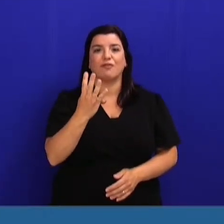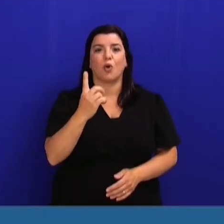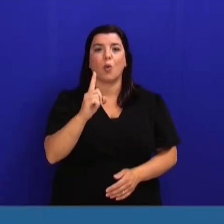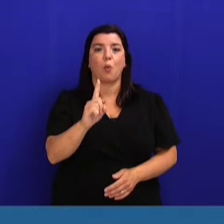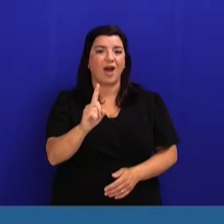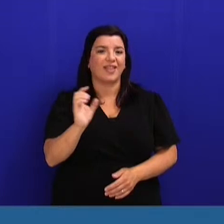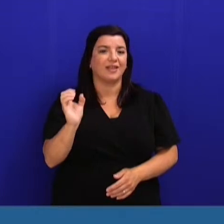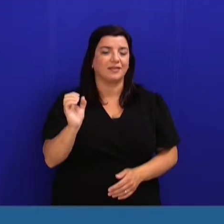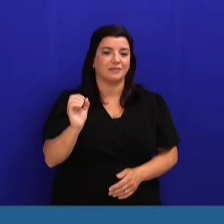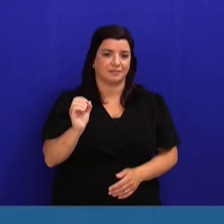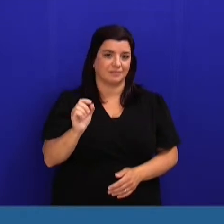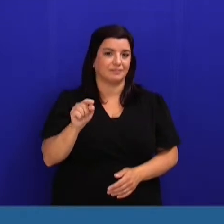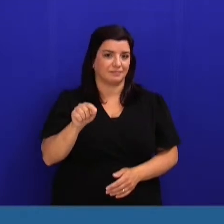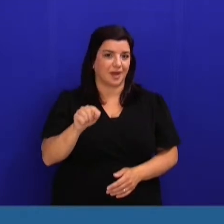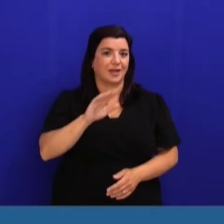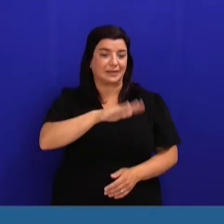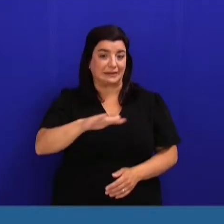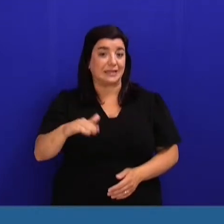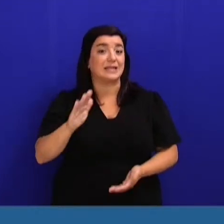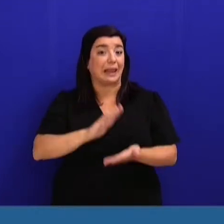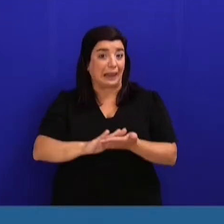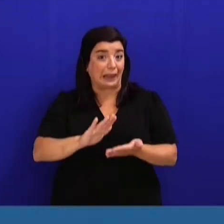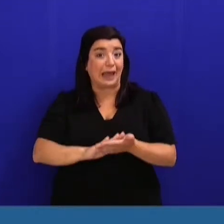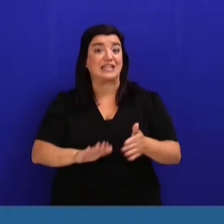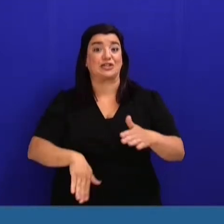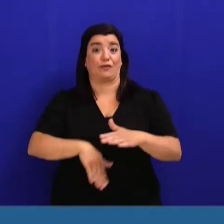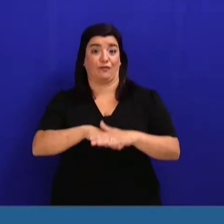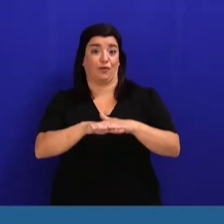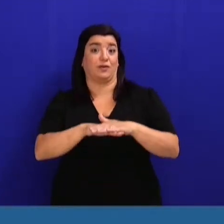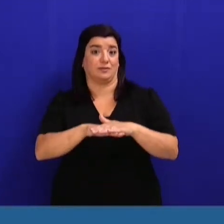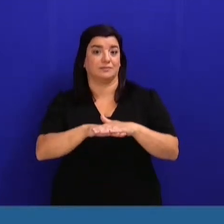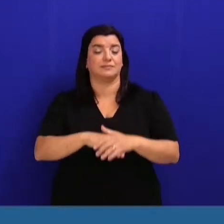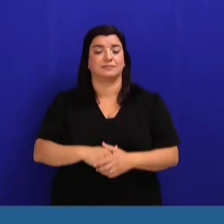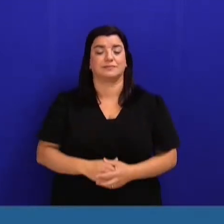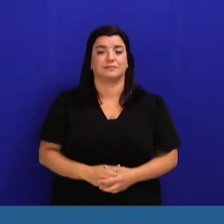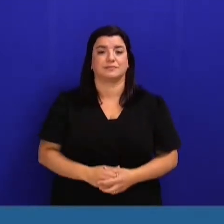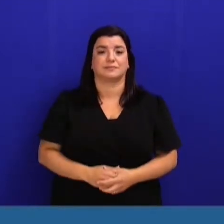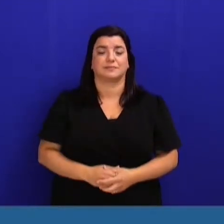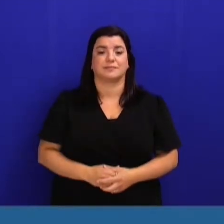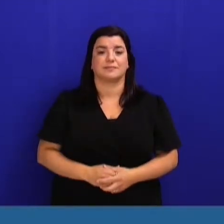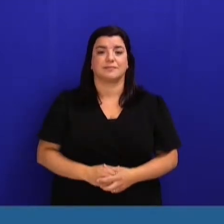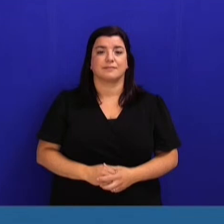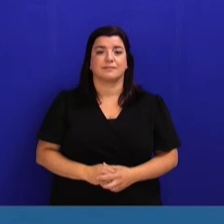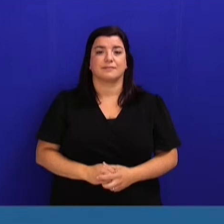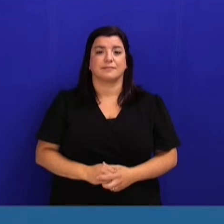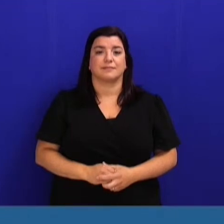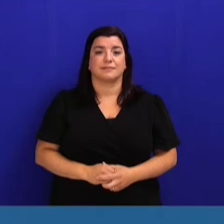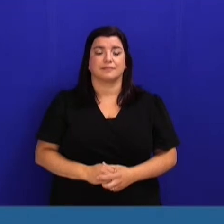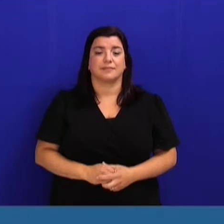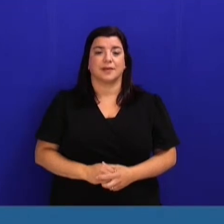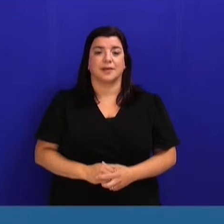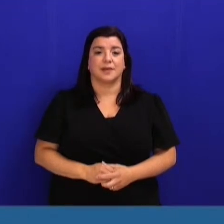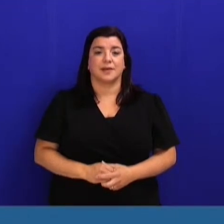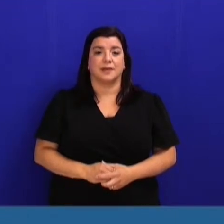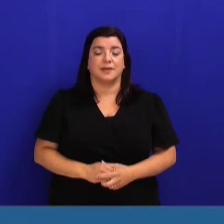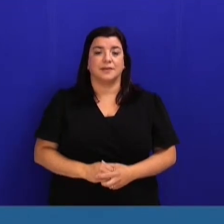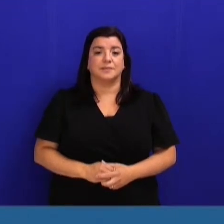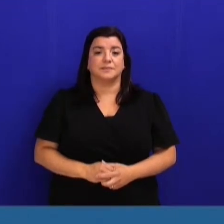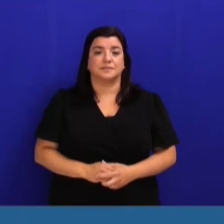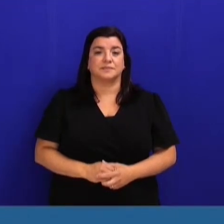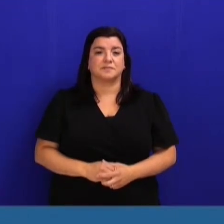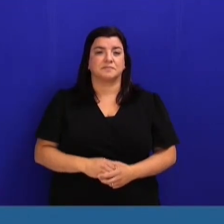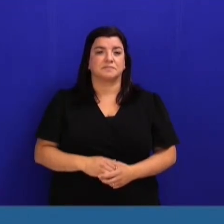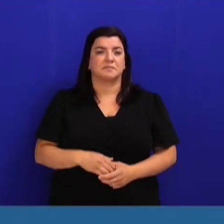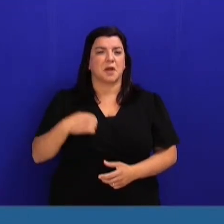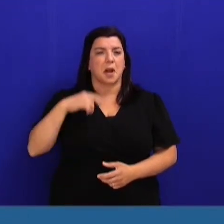226,341 people li huma ħadu propju it-tilqima u għandhom il-full vaccination mill-popolazzjoni tagħna. Jekk inħarsu